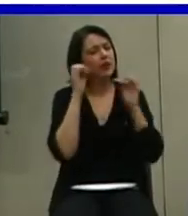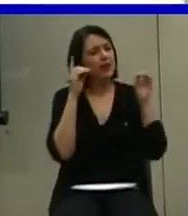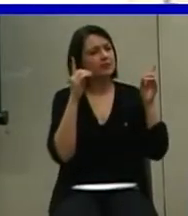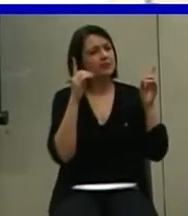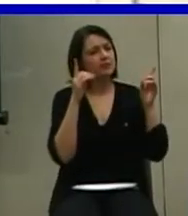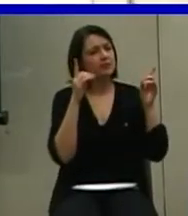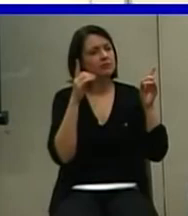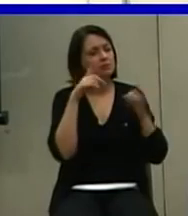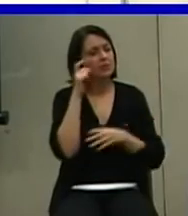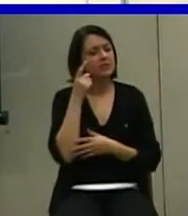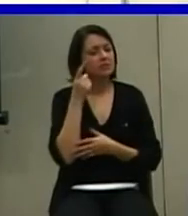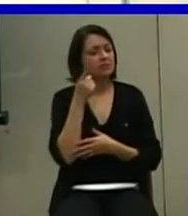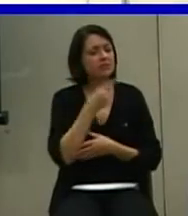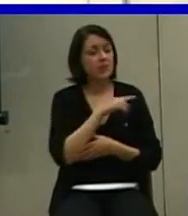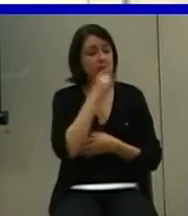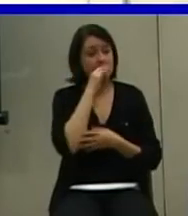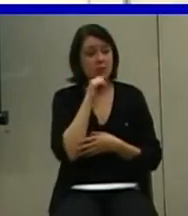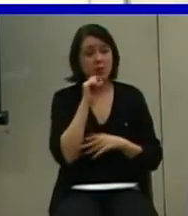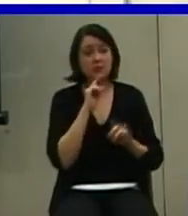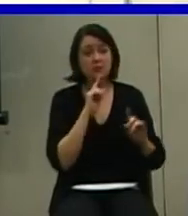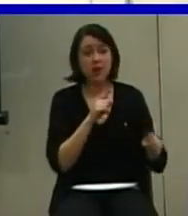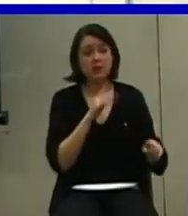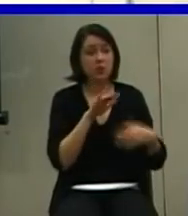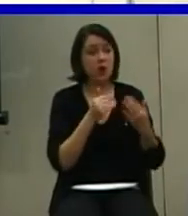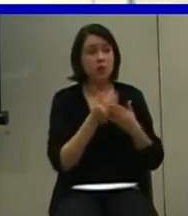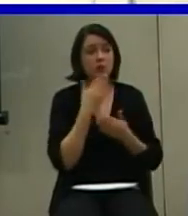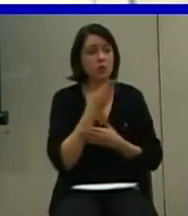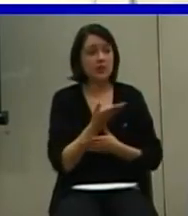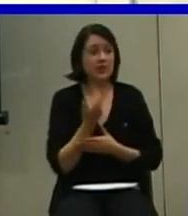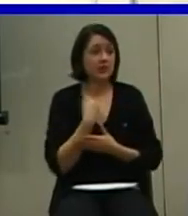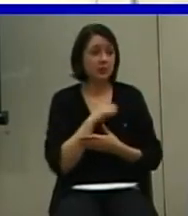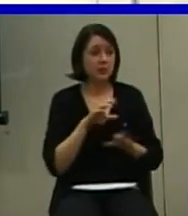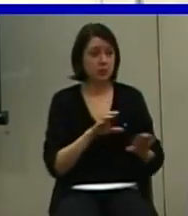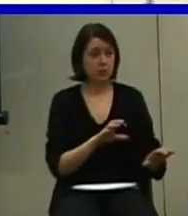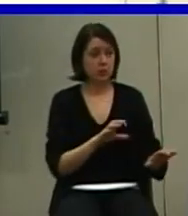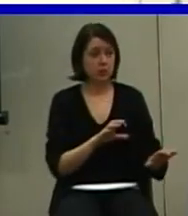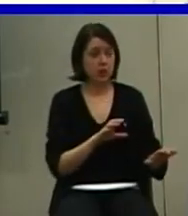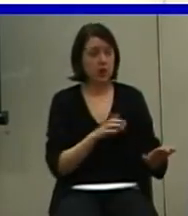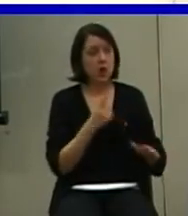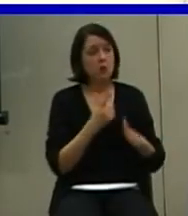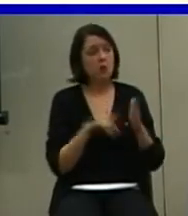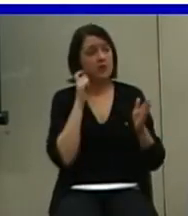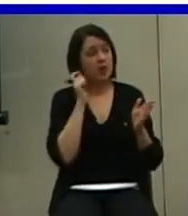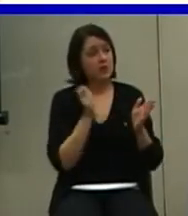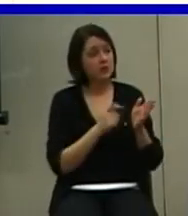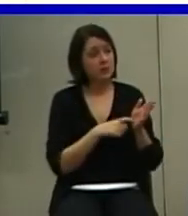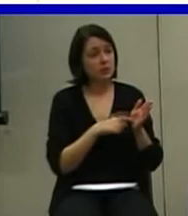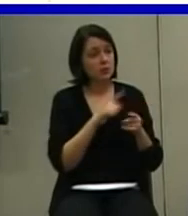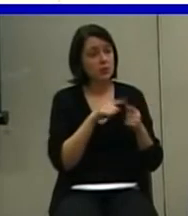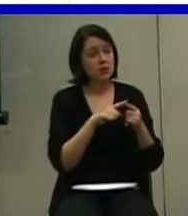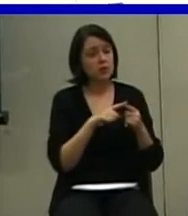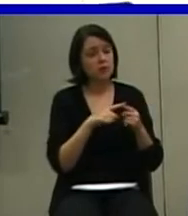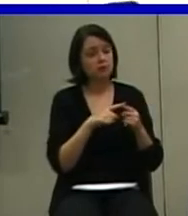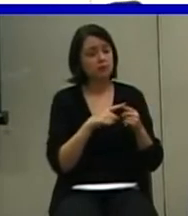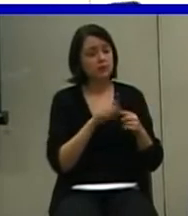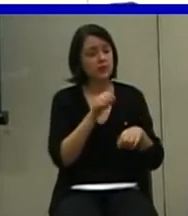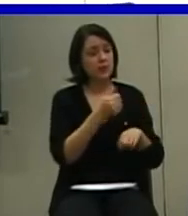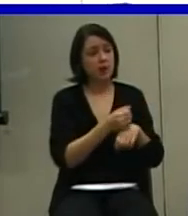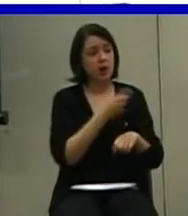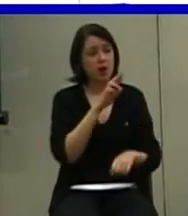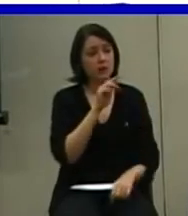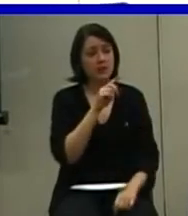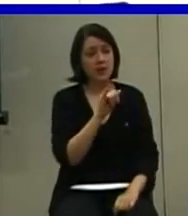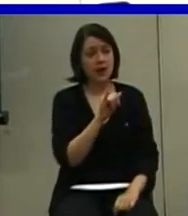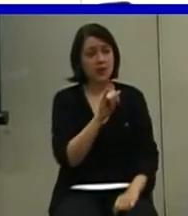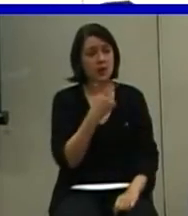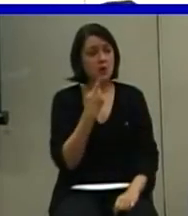Because they are kids that did not respond to all the good things we do. And what we found is when you put RTI in place,